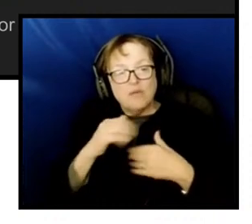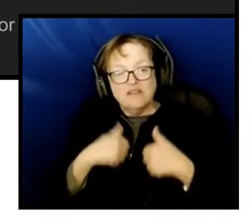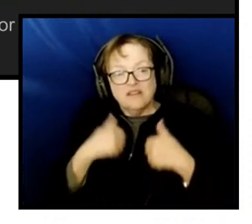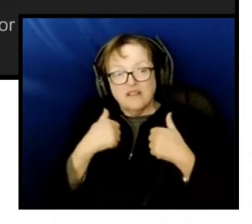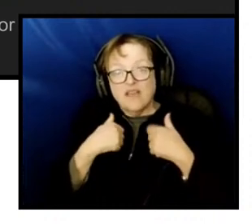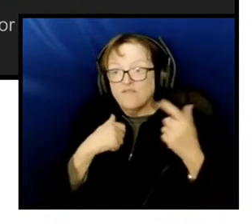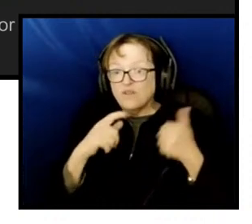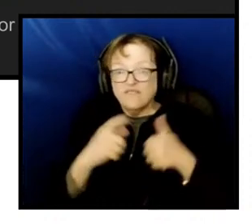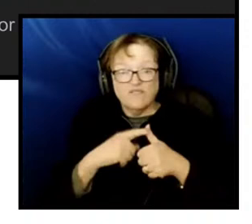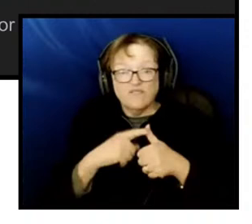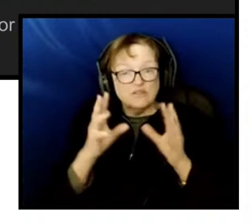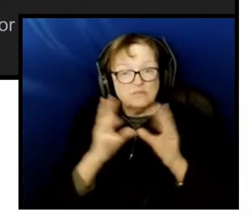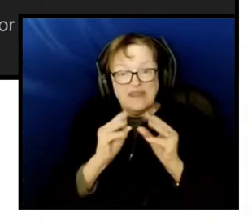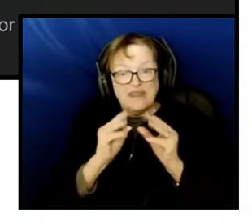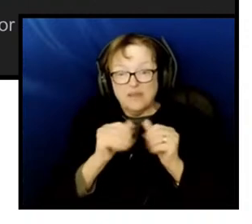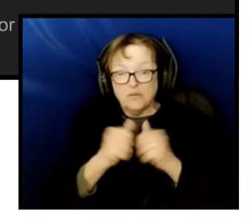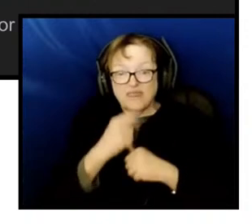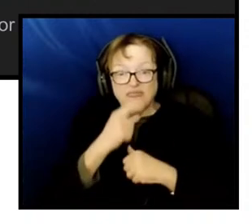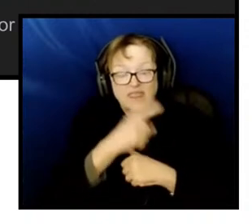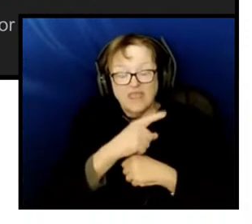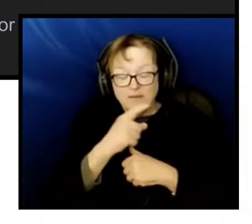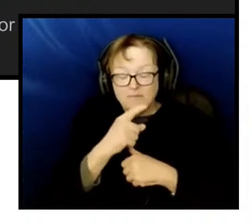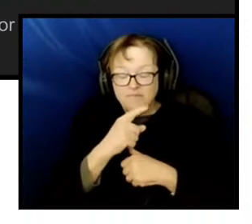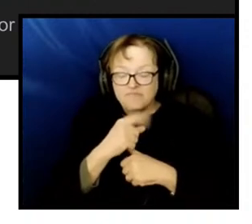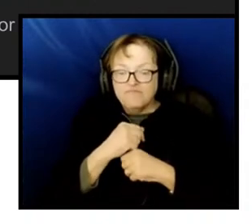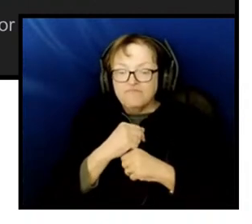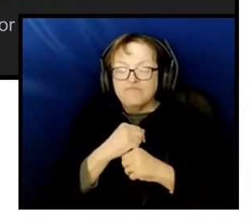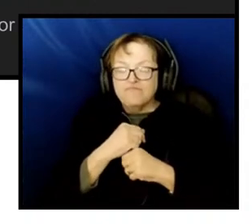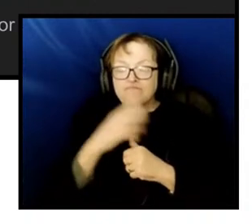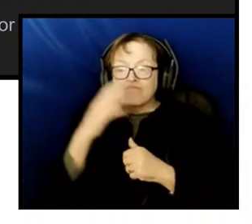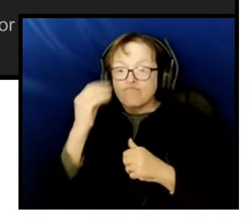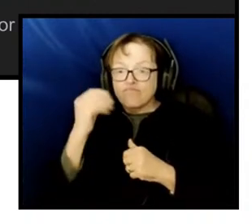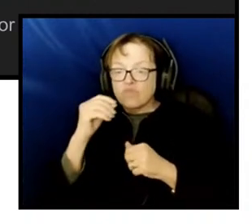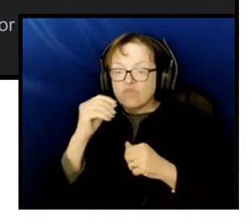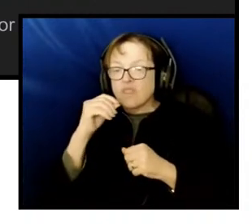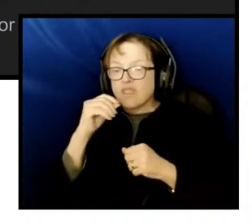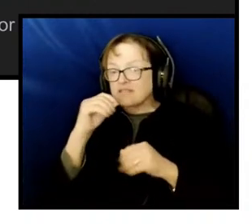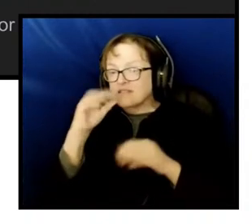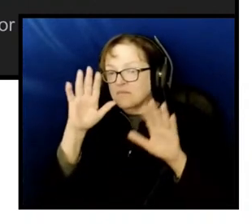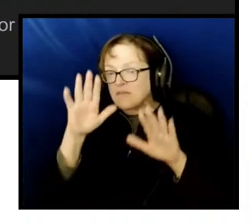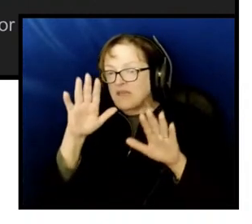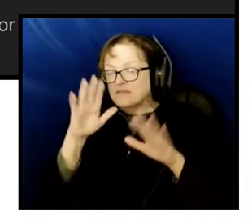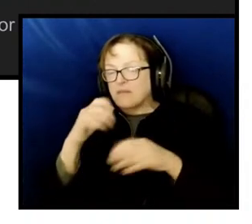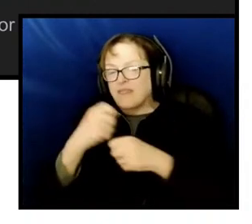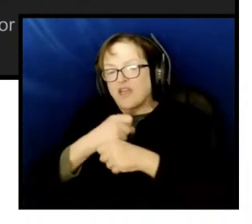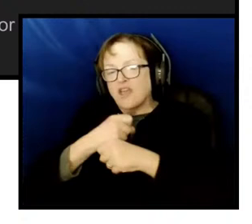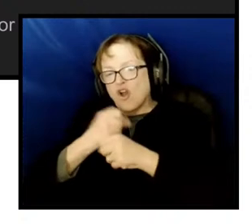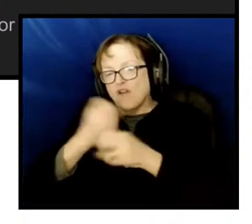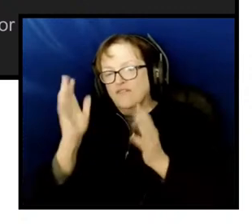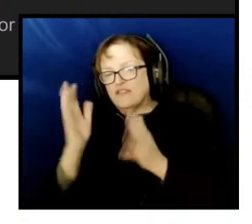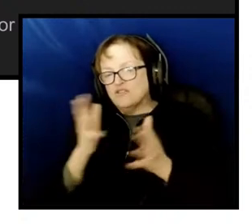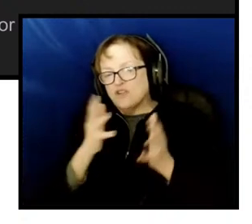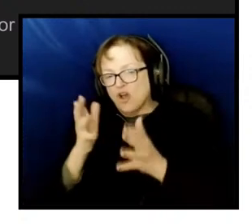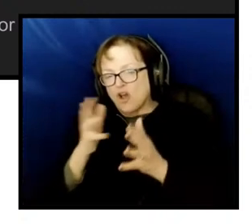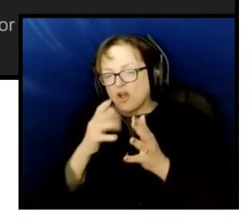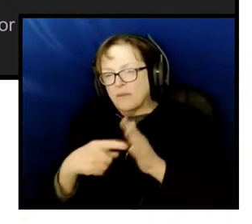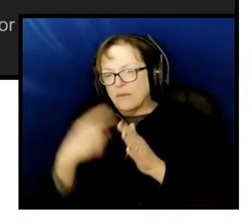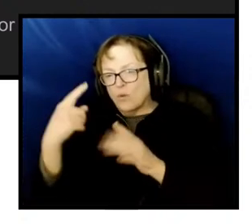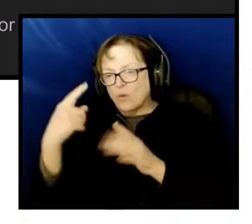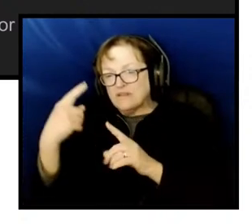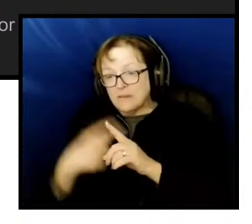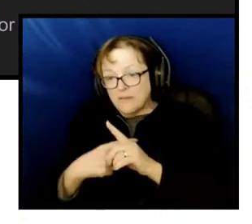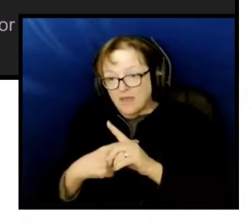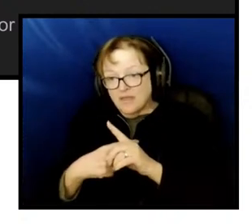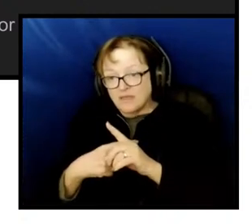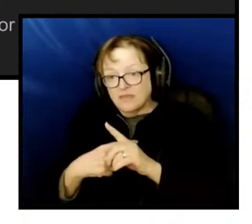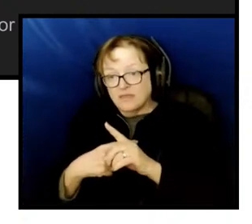them, and it was amazing. They called it a coffee talk. They have it, I believe, once every month.